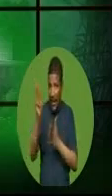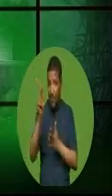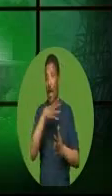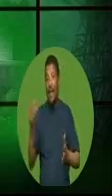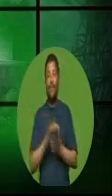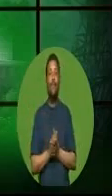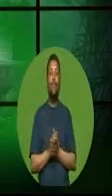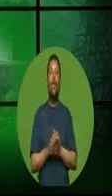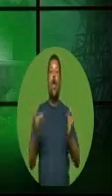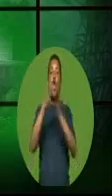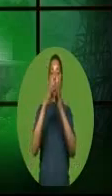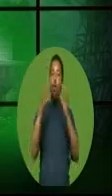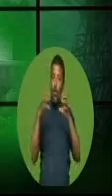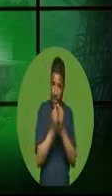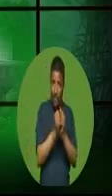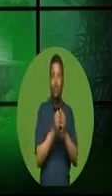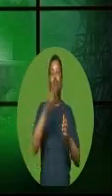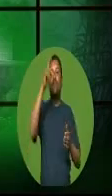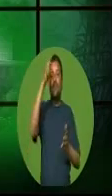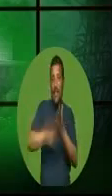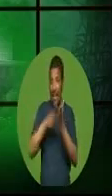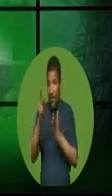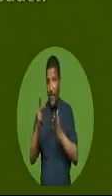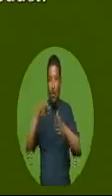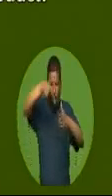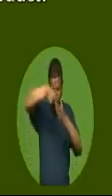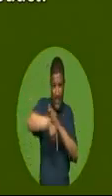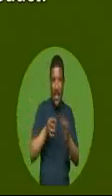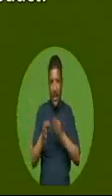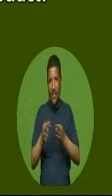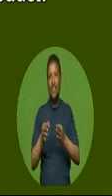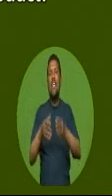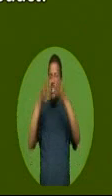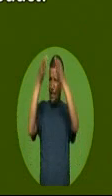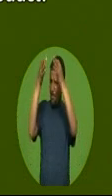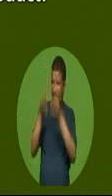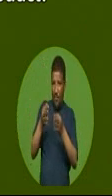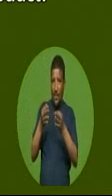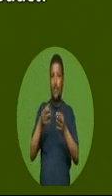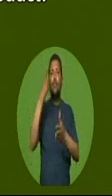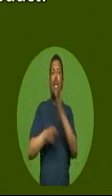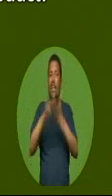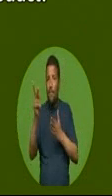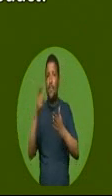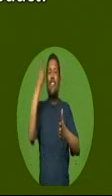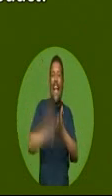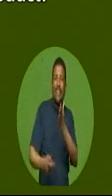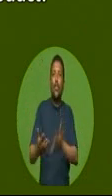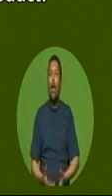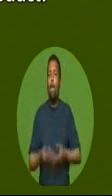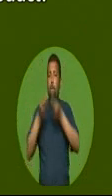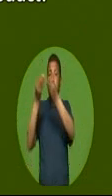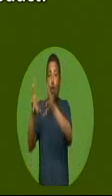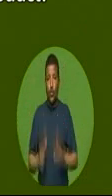and compounded tariff in more detail. A specific tariff is a tax